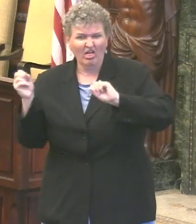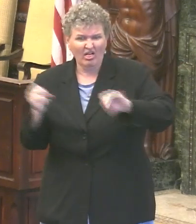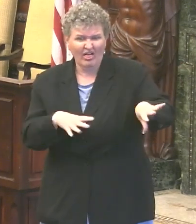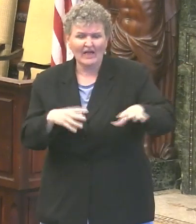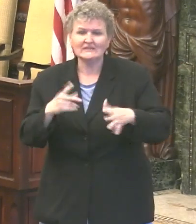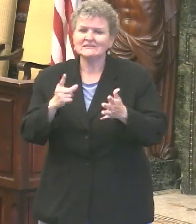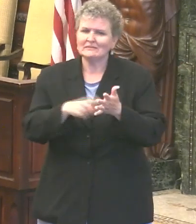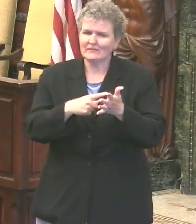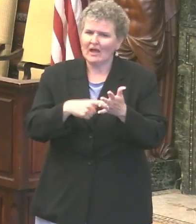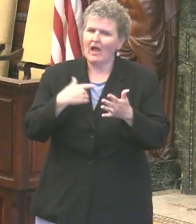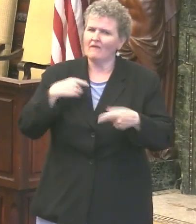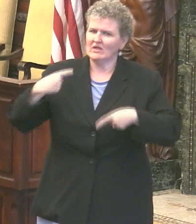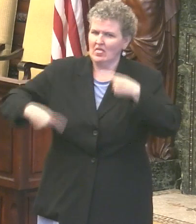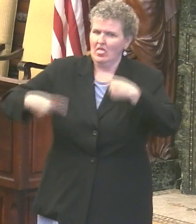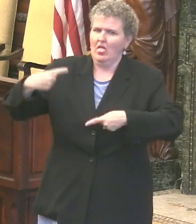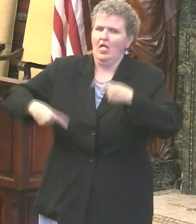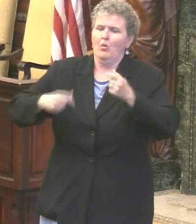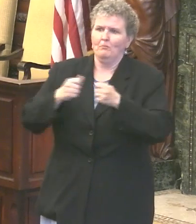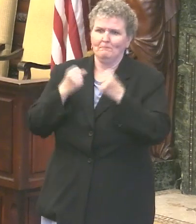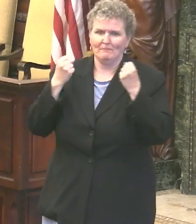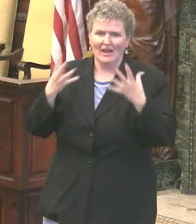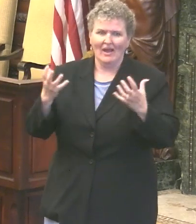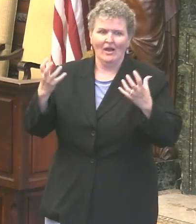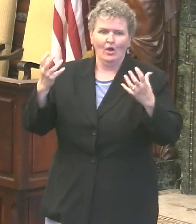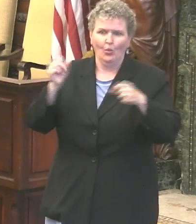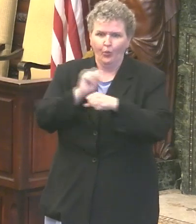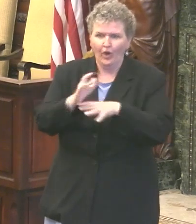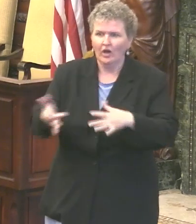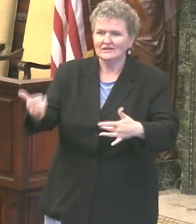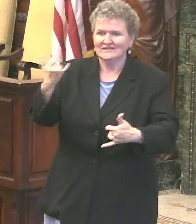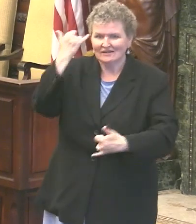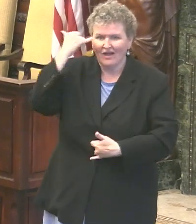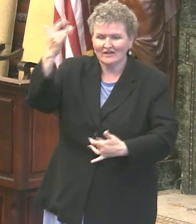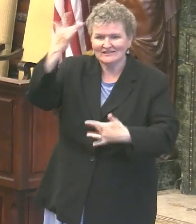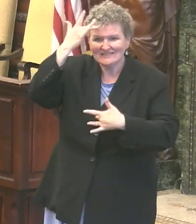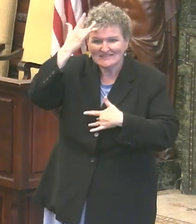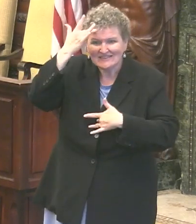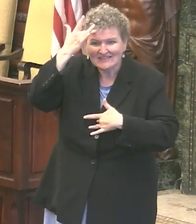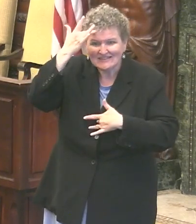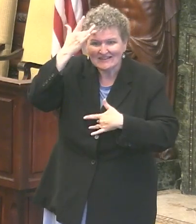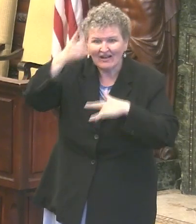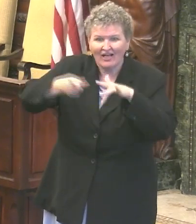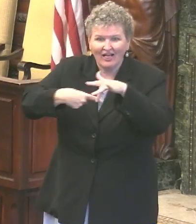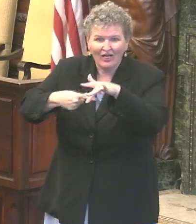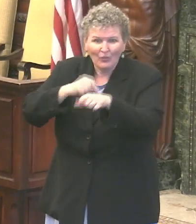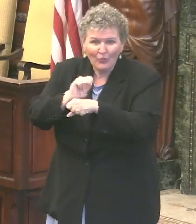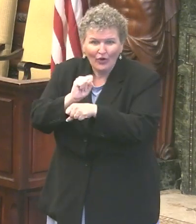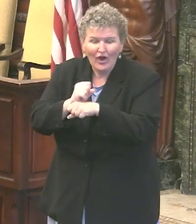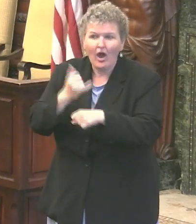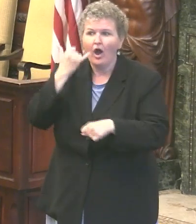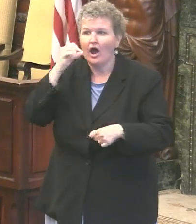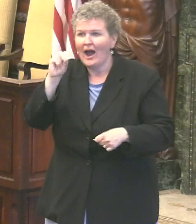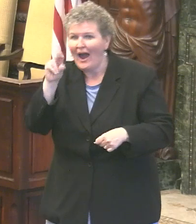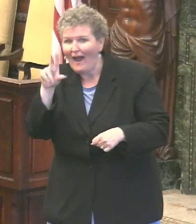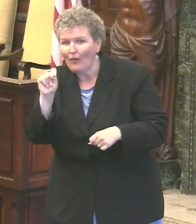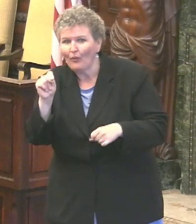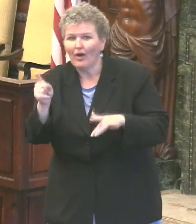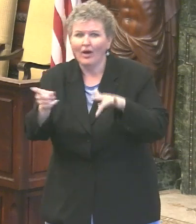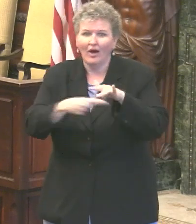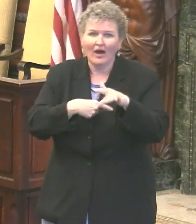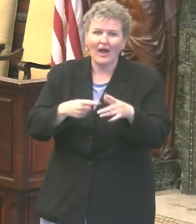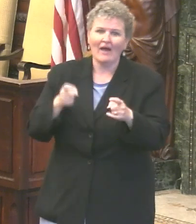why so many workers have called out sick, if all of them were sick or exposed, or if they're calling out sick to make a point to the